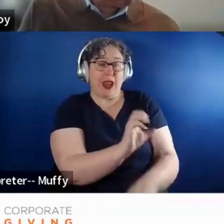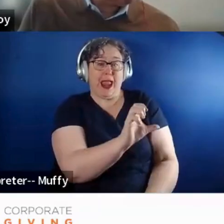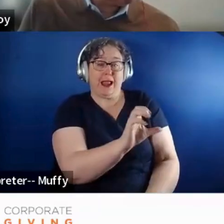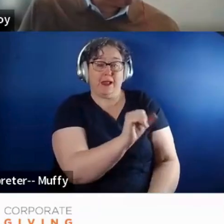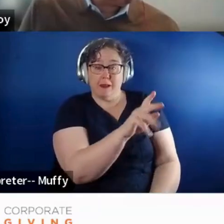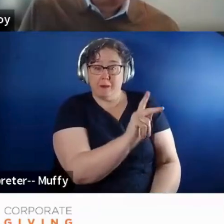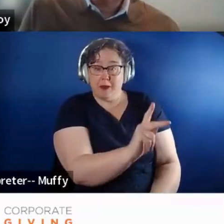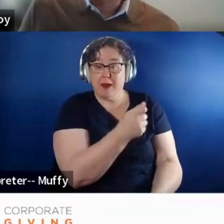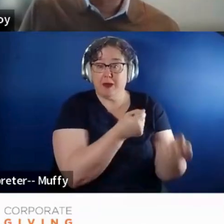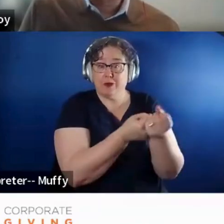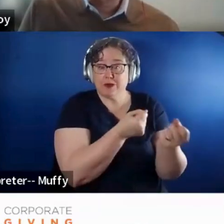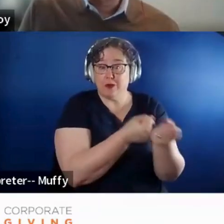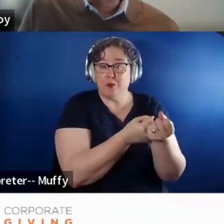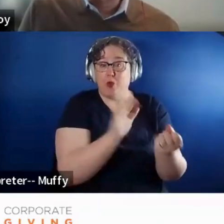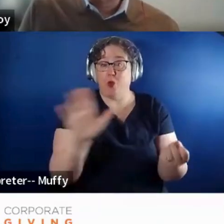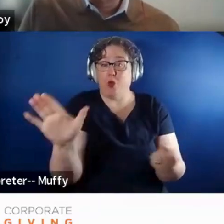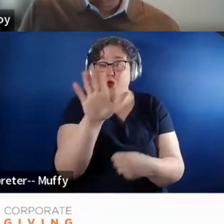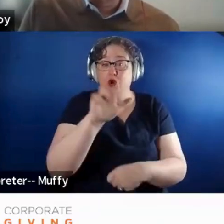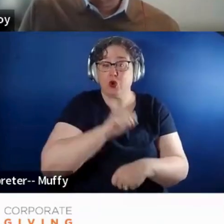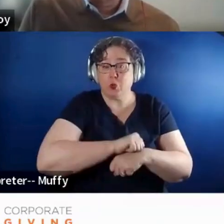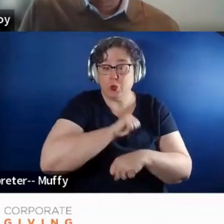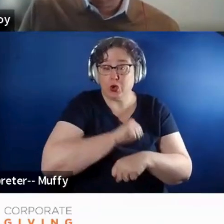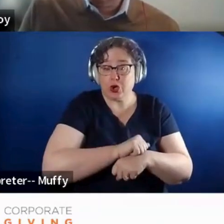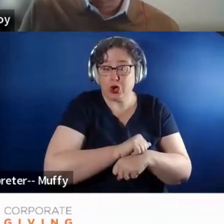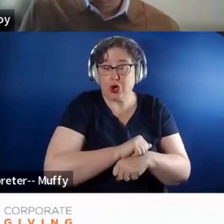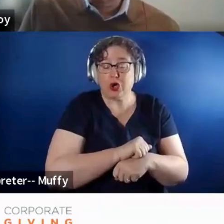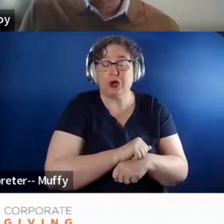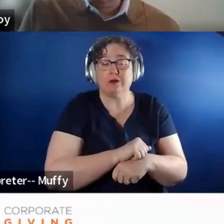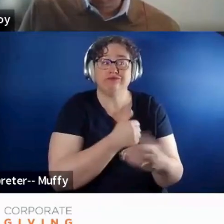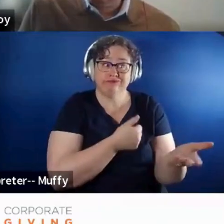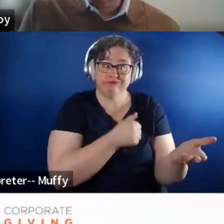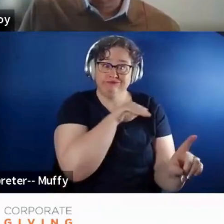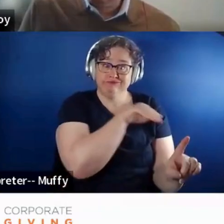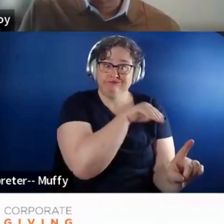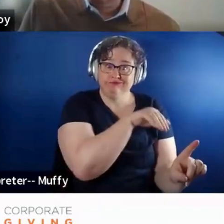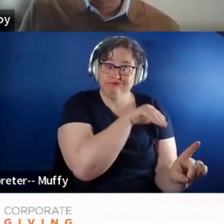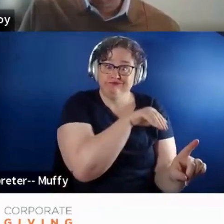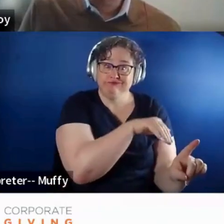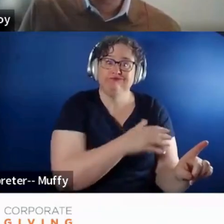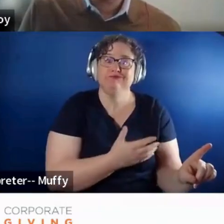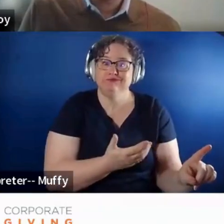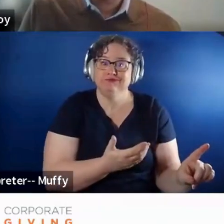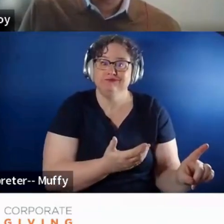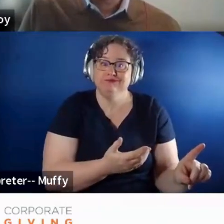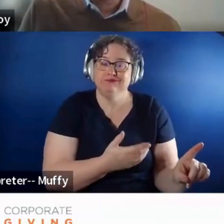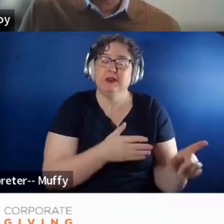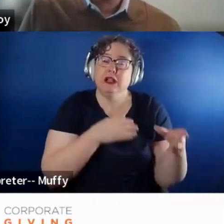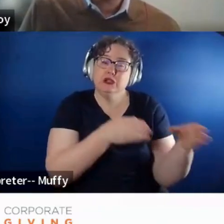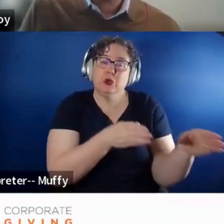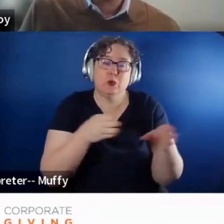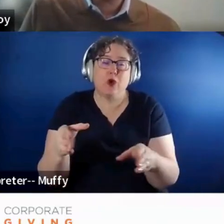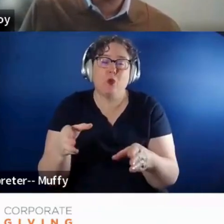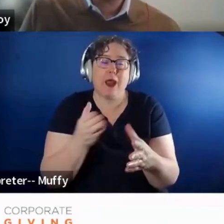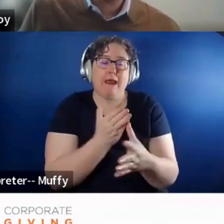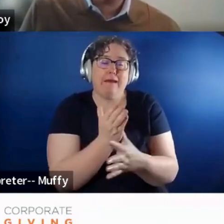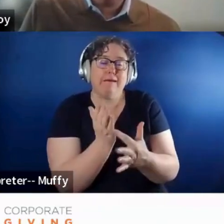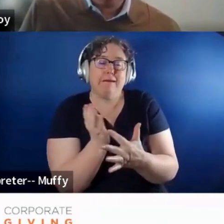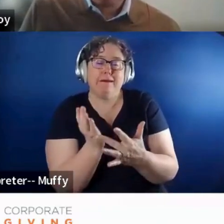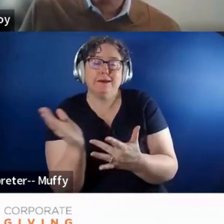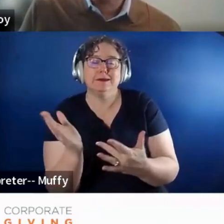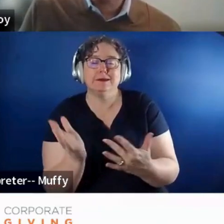who support the work that you do, speak to them, because there are ways that you